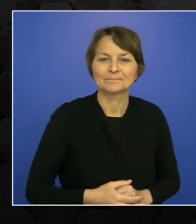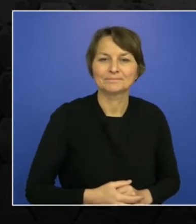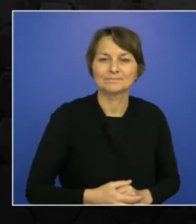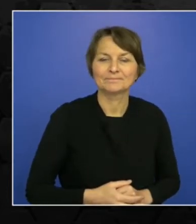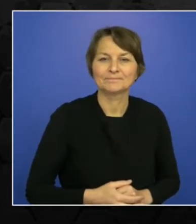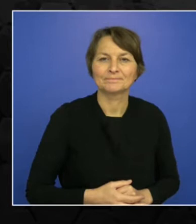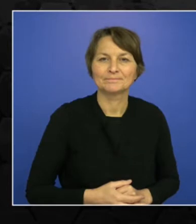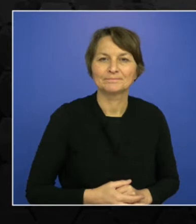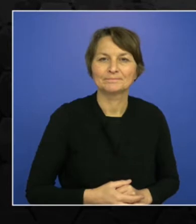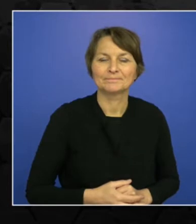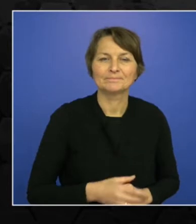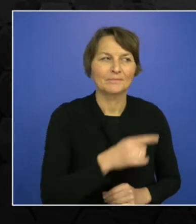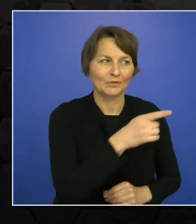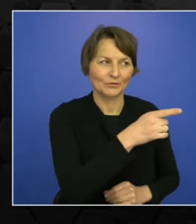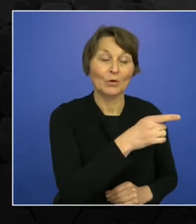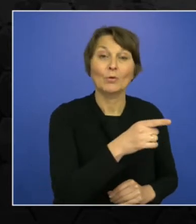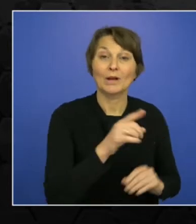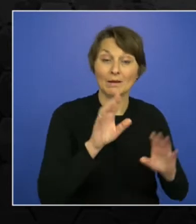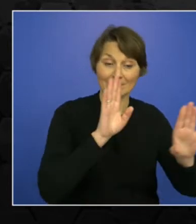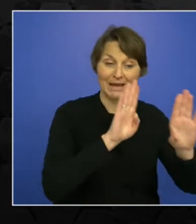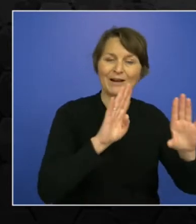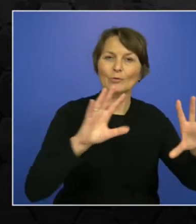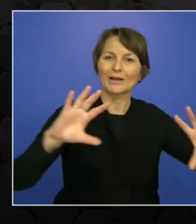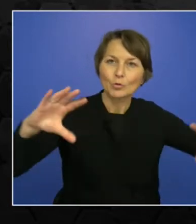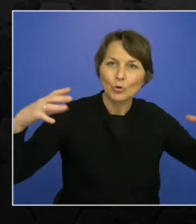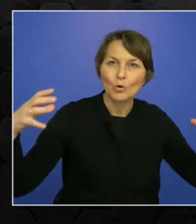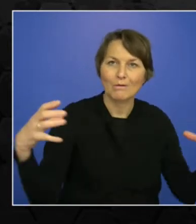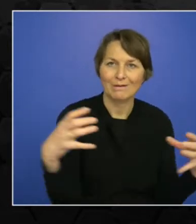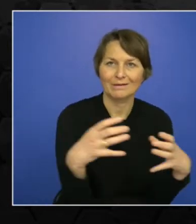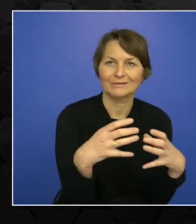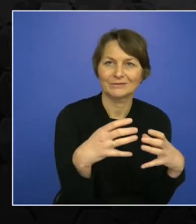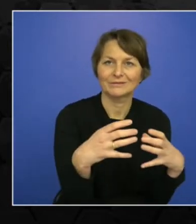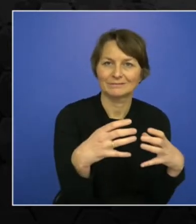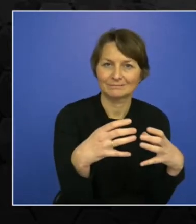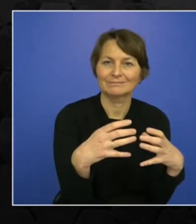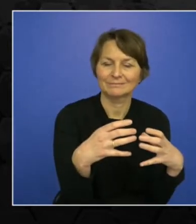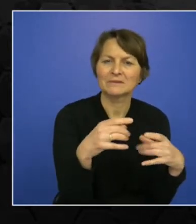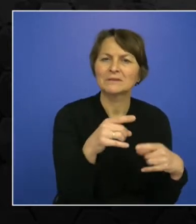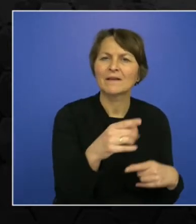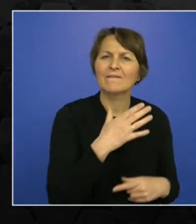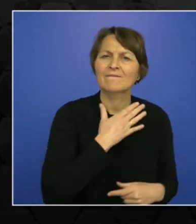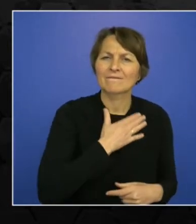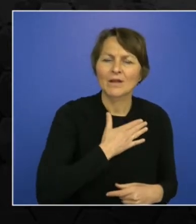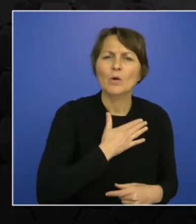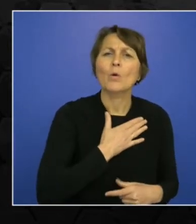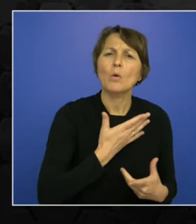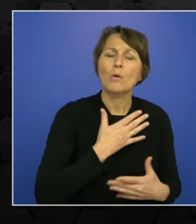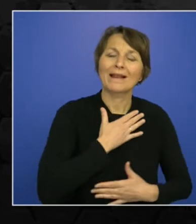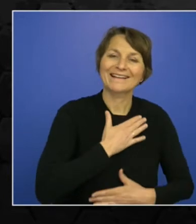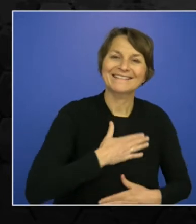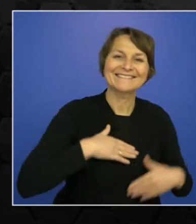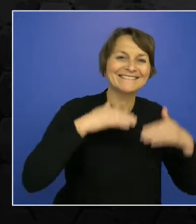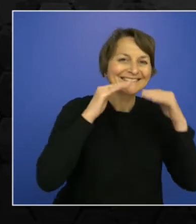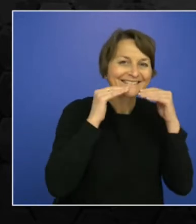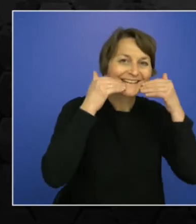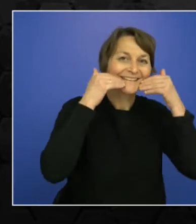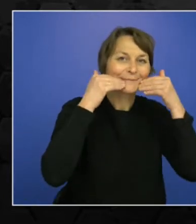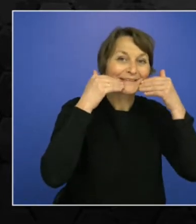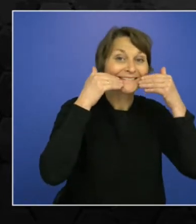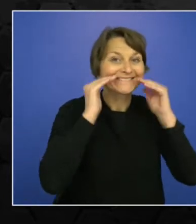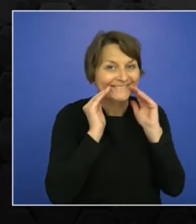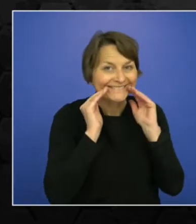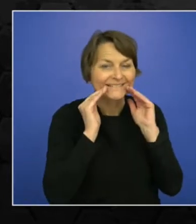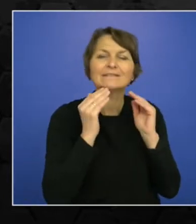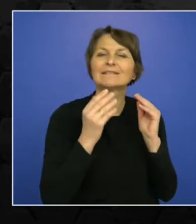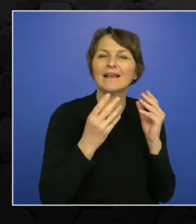a collection for the sentiment analysis, or like a sentiment score. So for that, we are gonna do